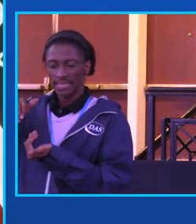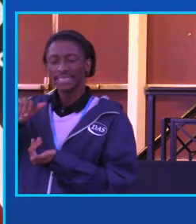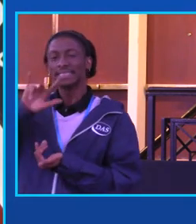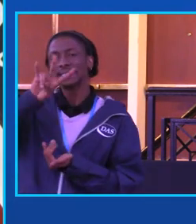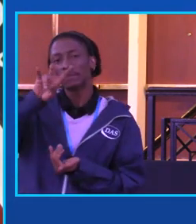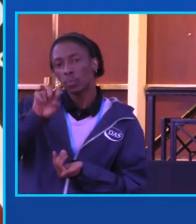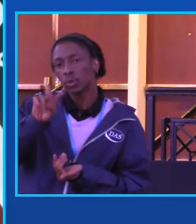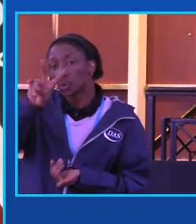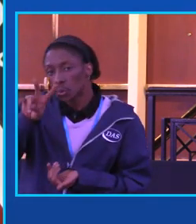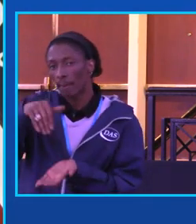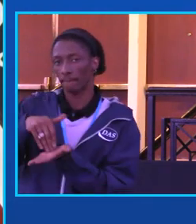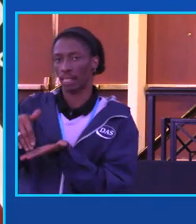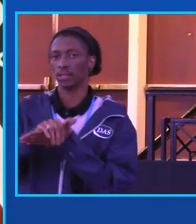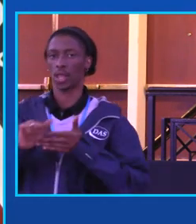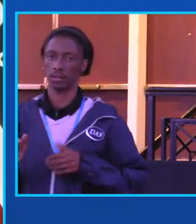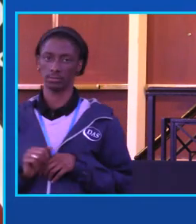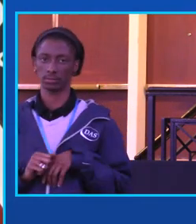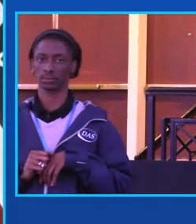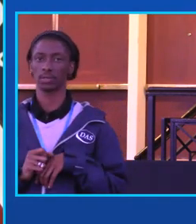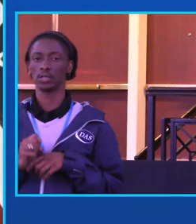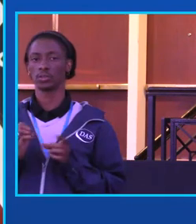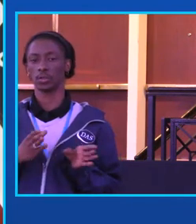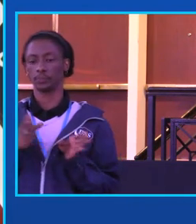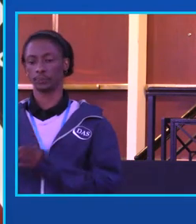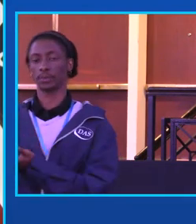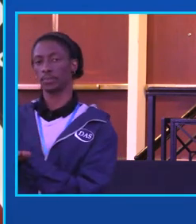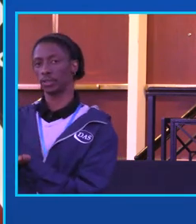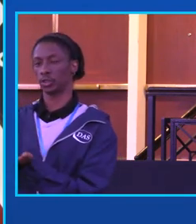million. So moving to the budget,